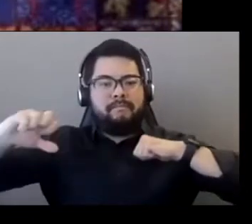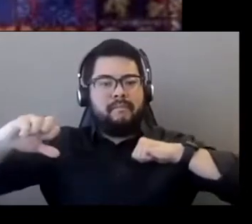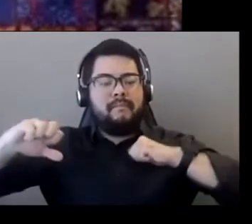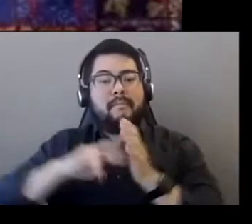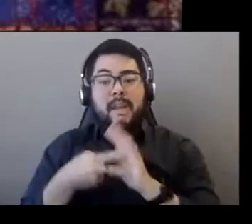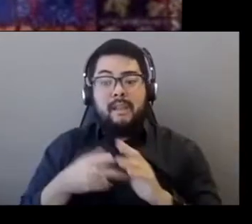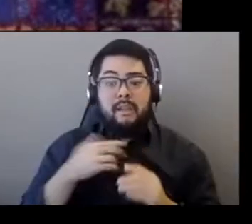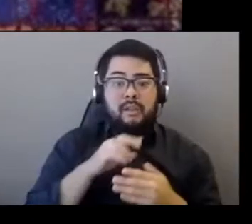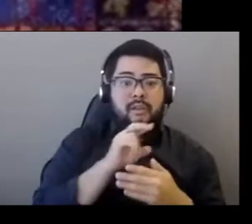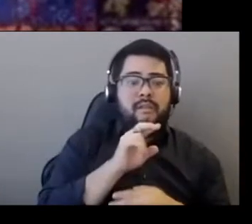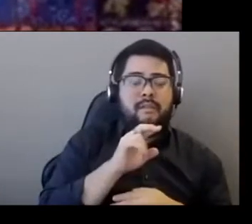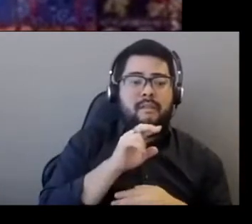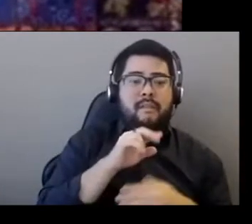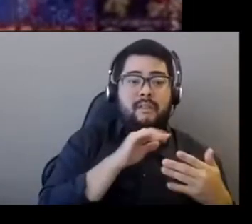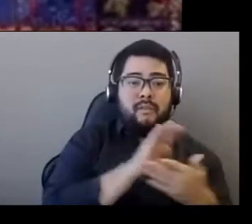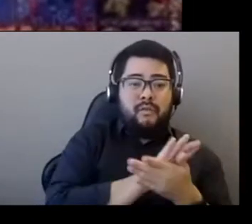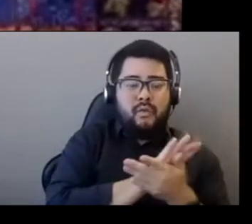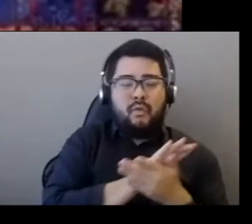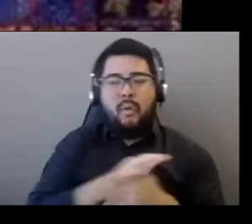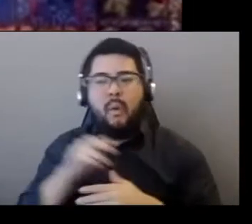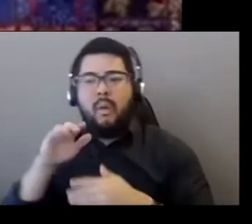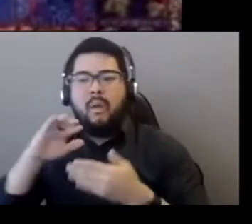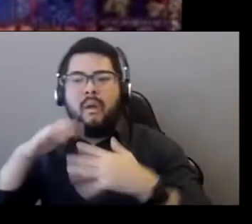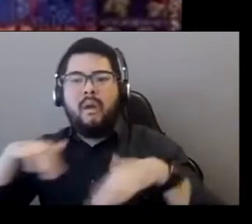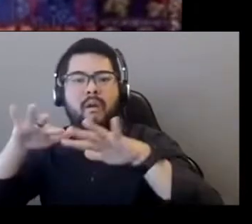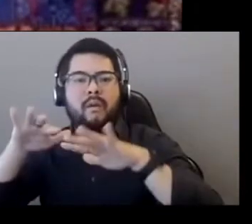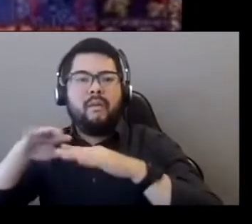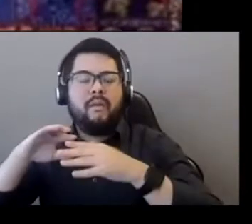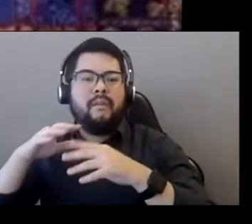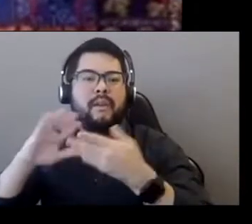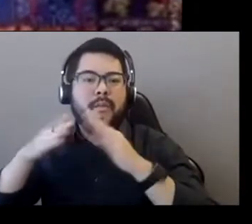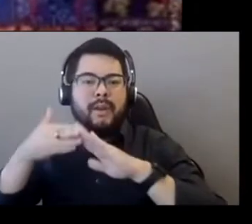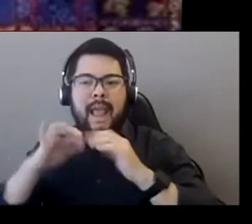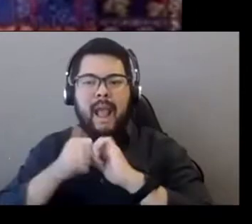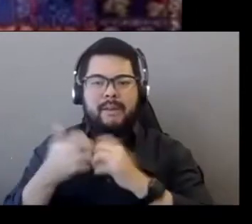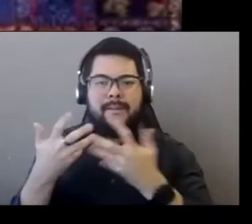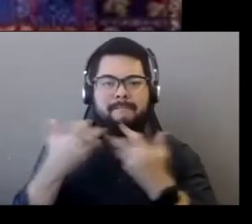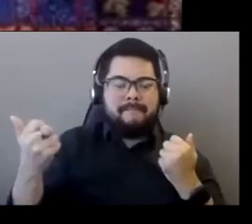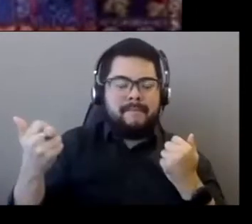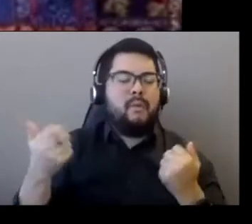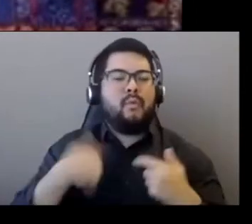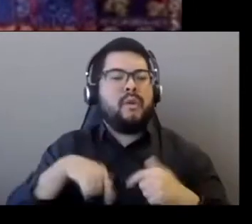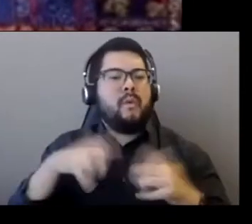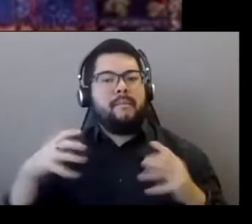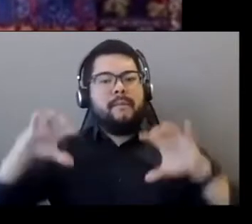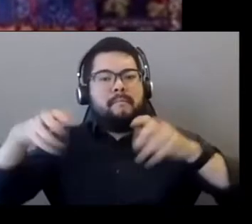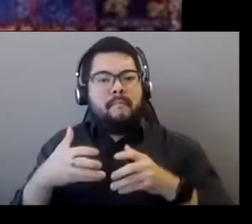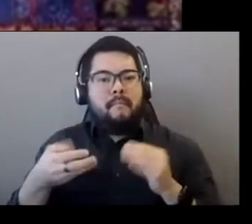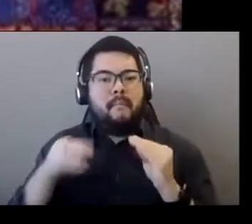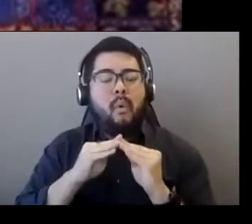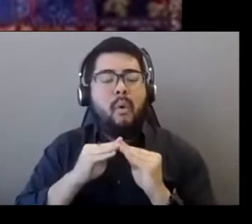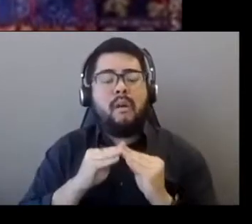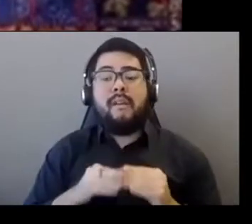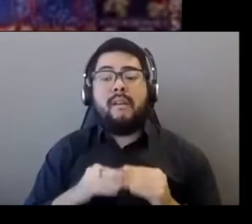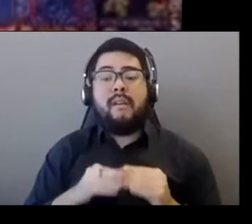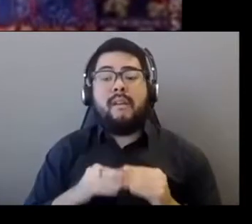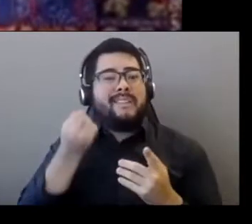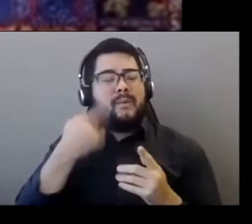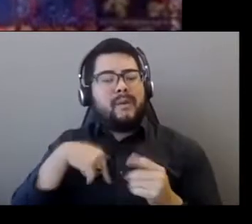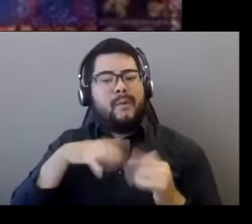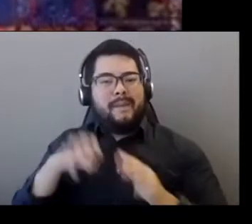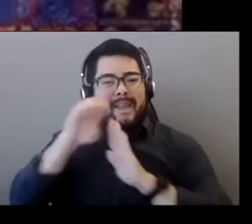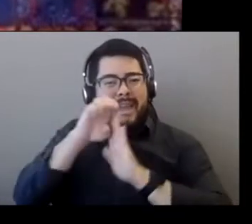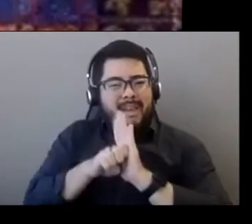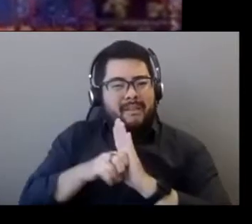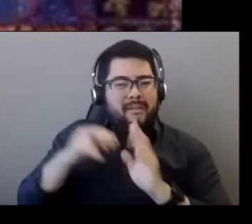out of society. How do we engage with movements in ethical ways, seeking to contribute to, rather than consume and